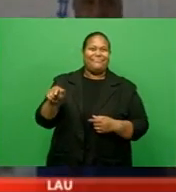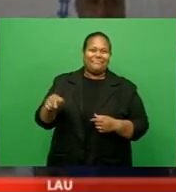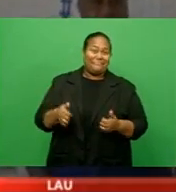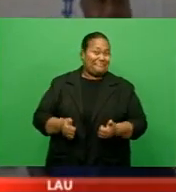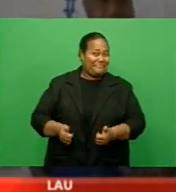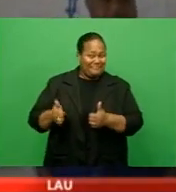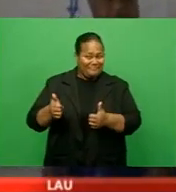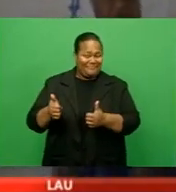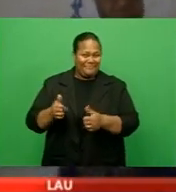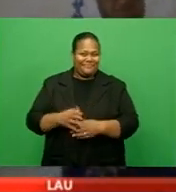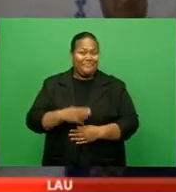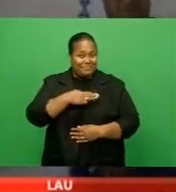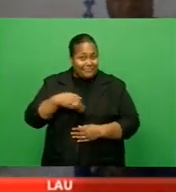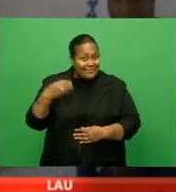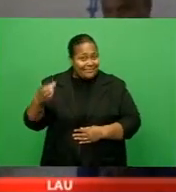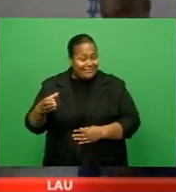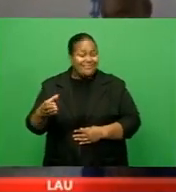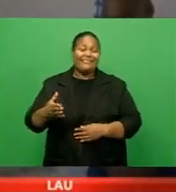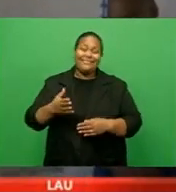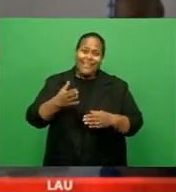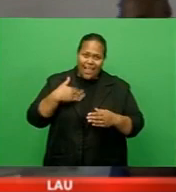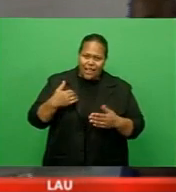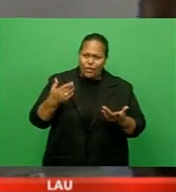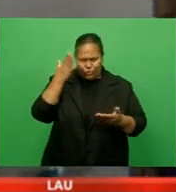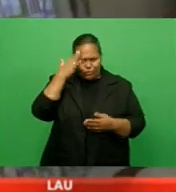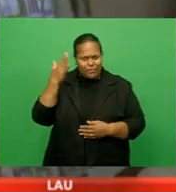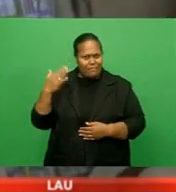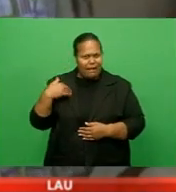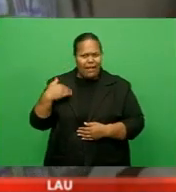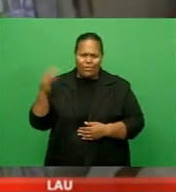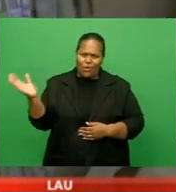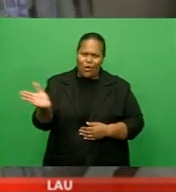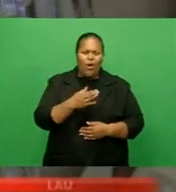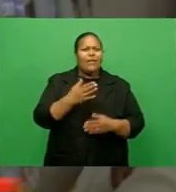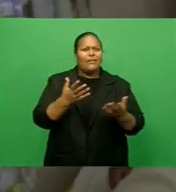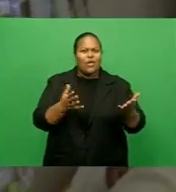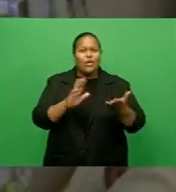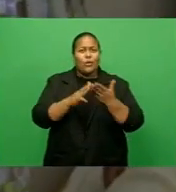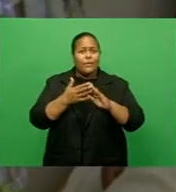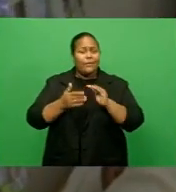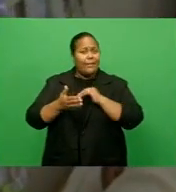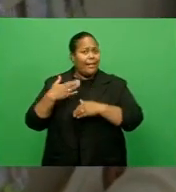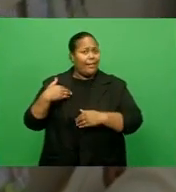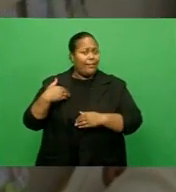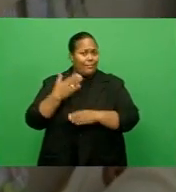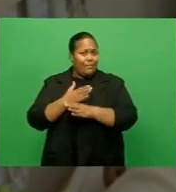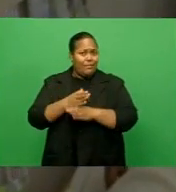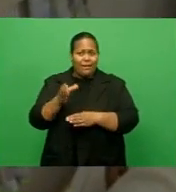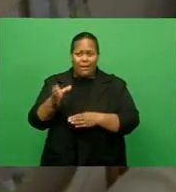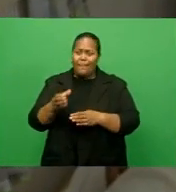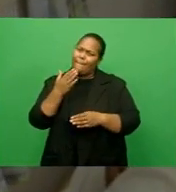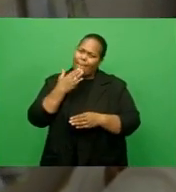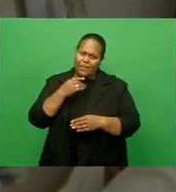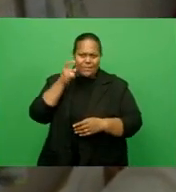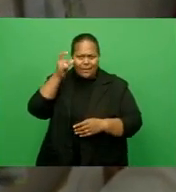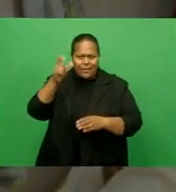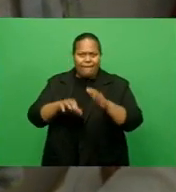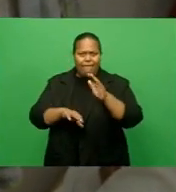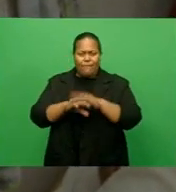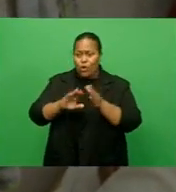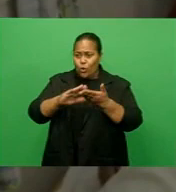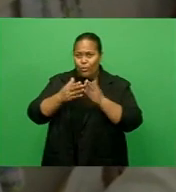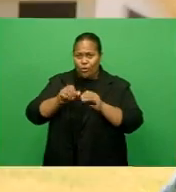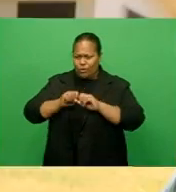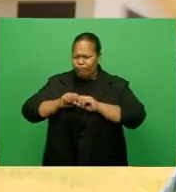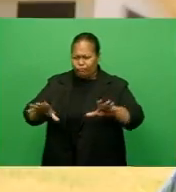health minister is reminding these nurses and community health workers to remain cautious to avoid the risk of a community outbreak. I